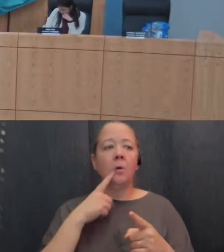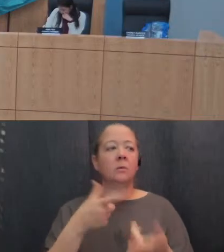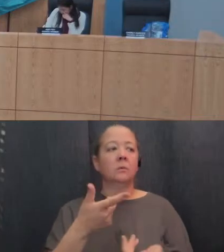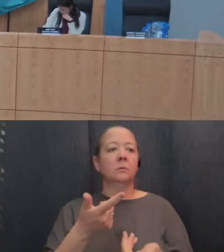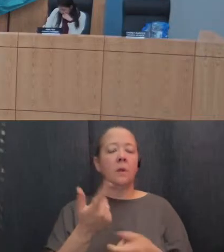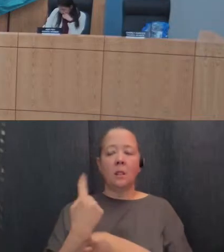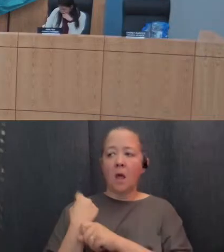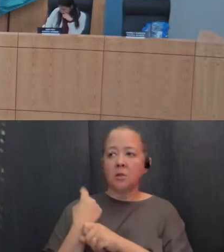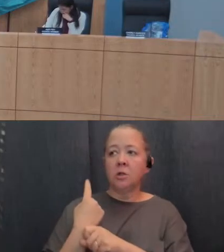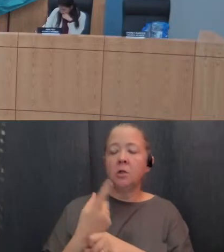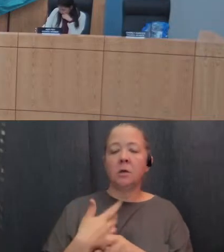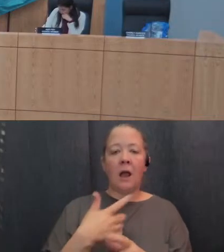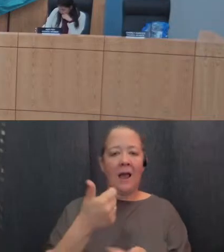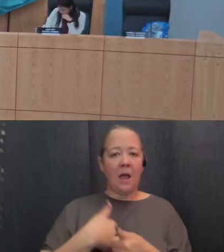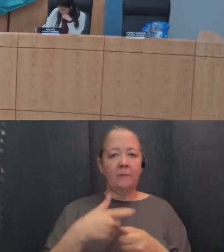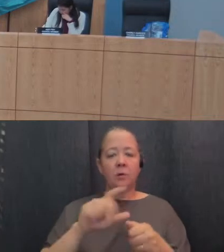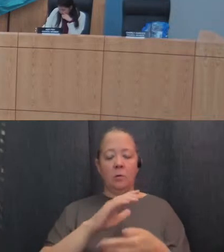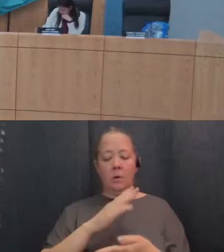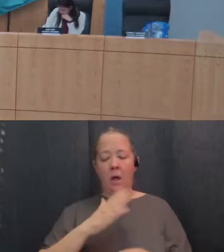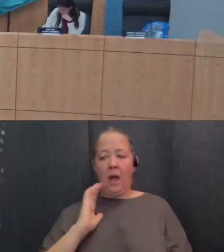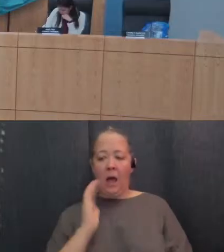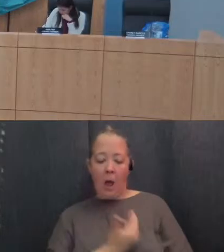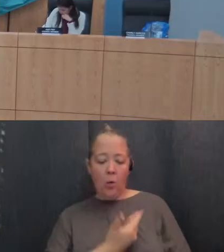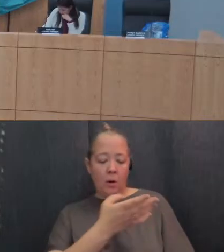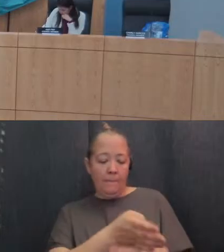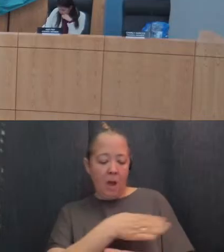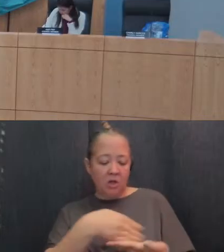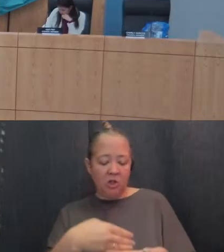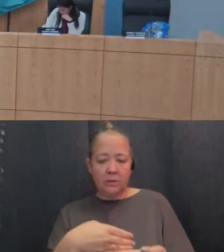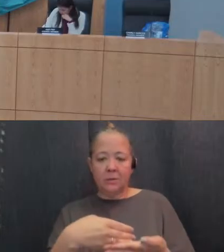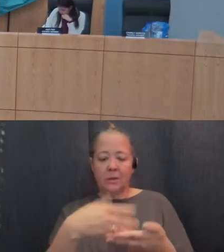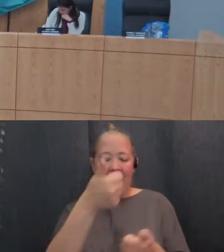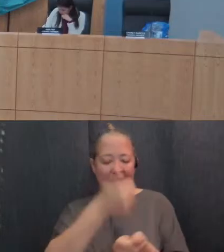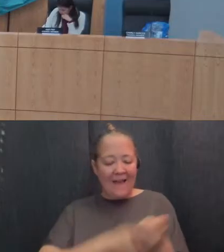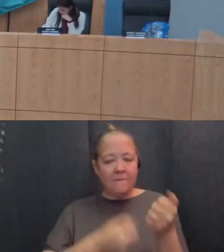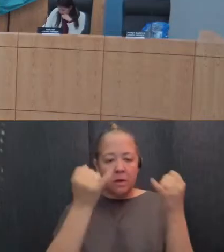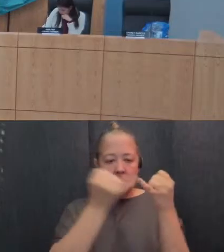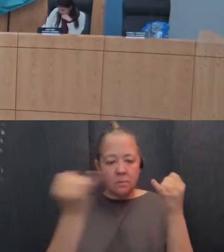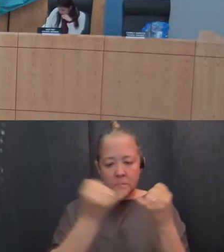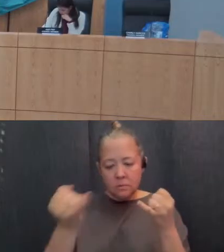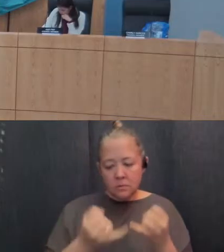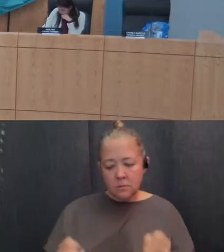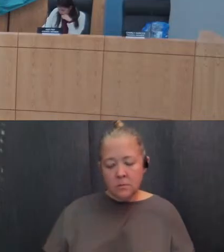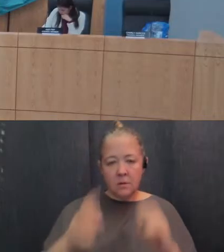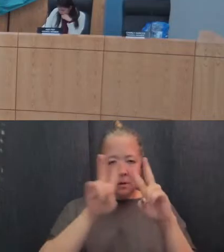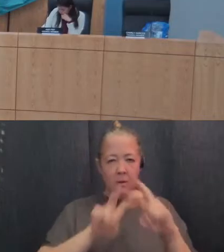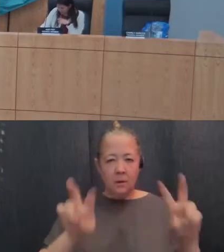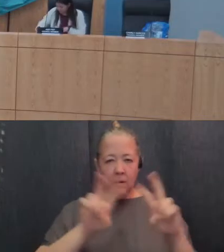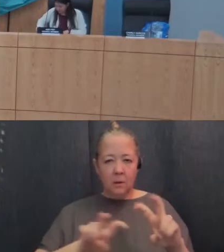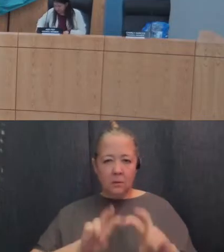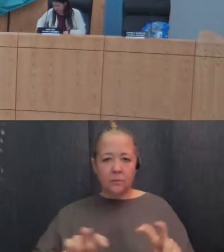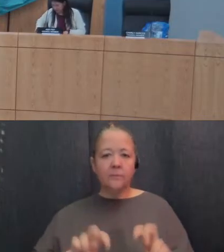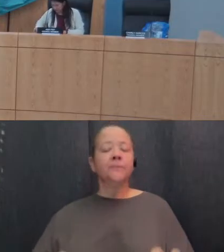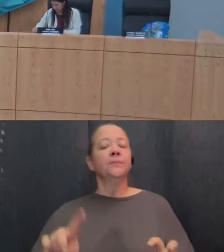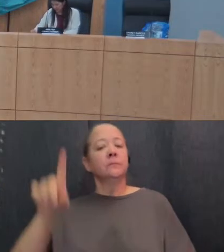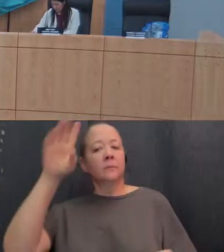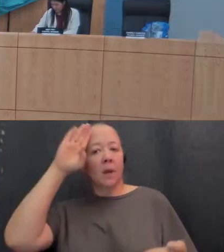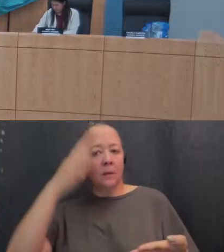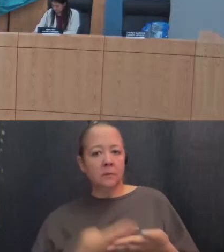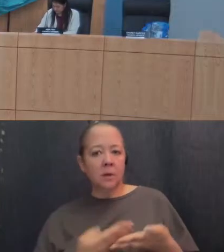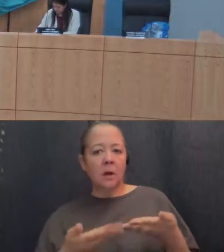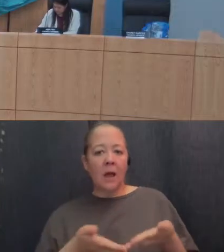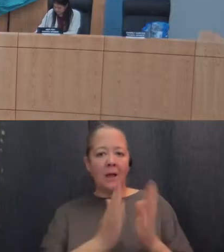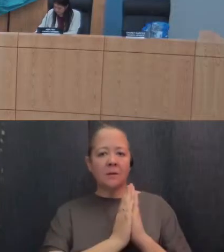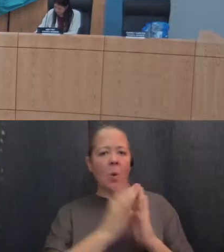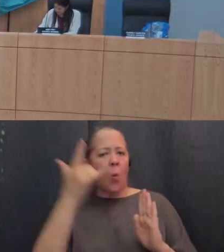That's vacations, that's club memberships for the kids. Even that's the son's asking, why aren't we going